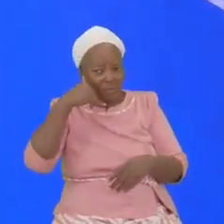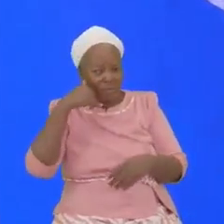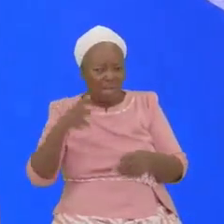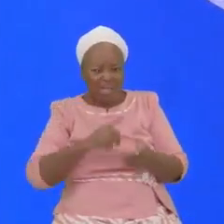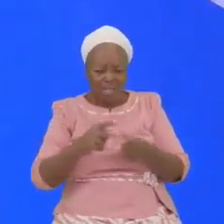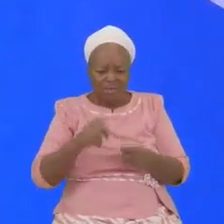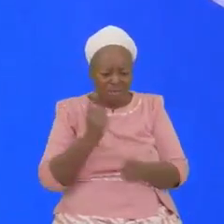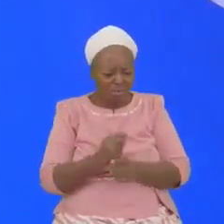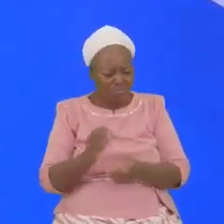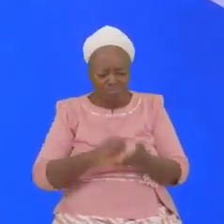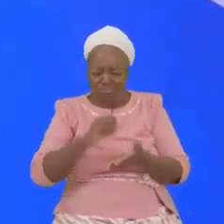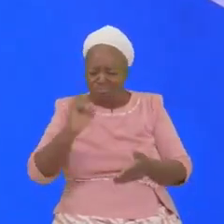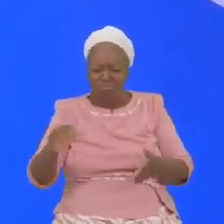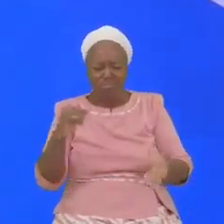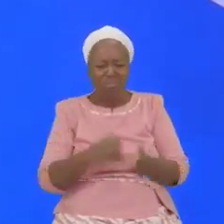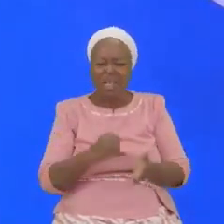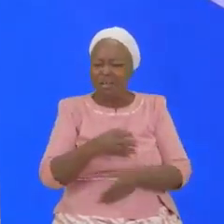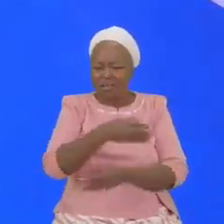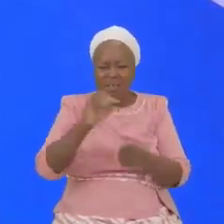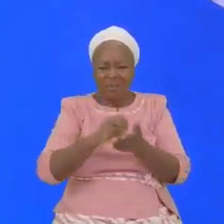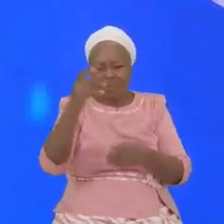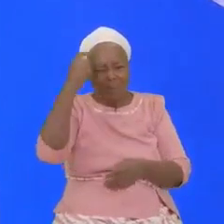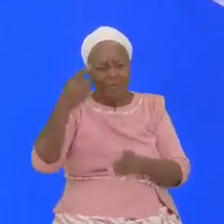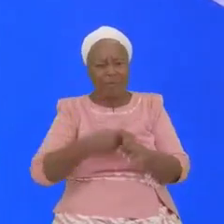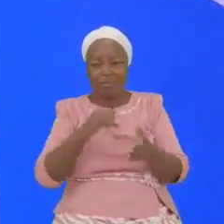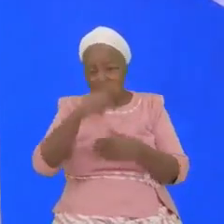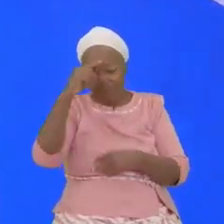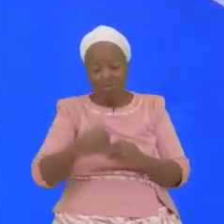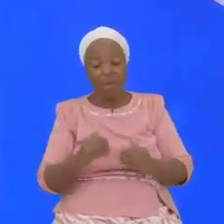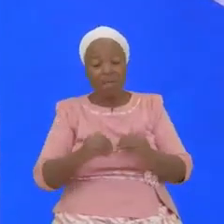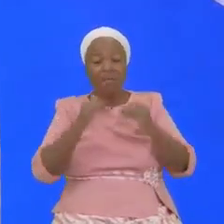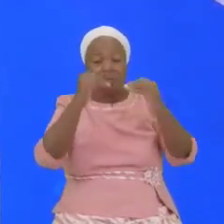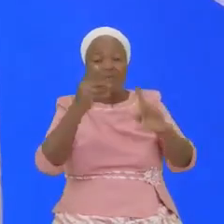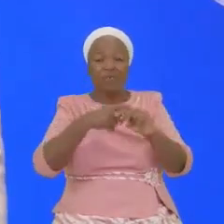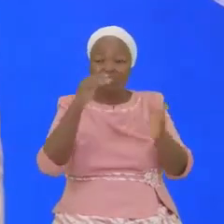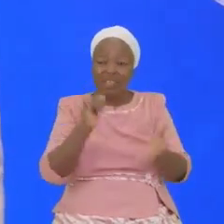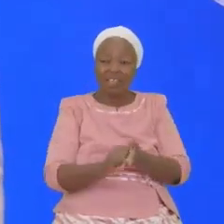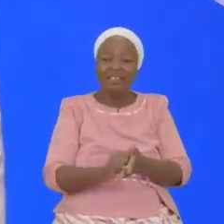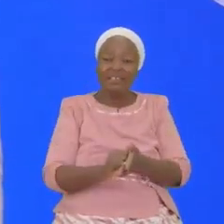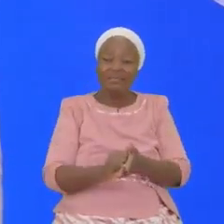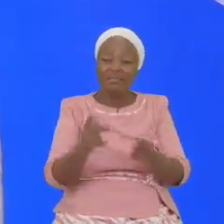pure. Just discard it, because you have graduated from that class long